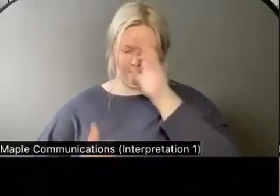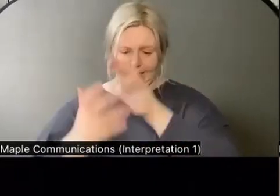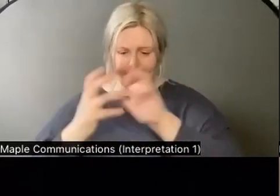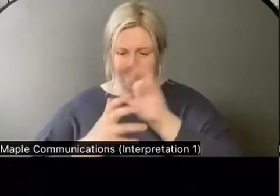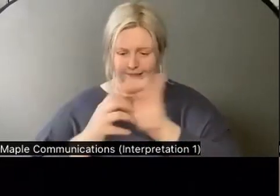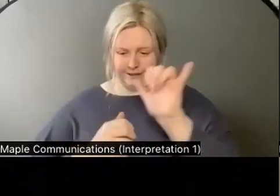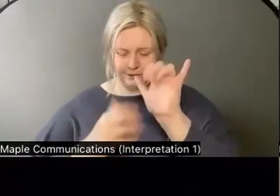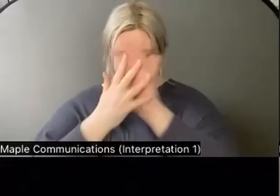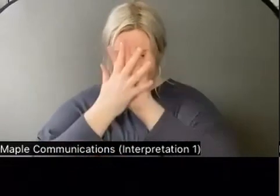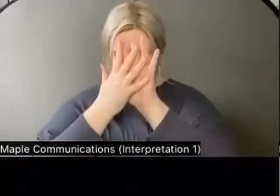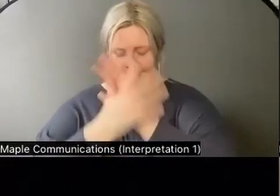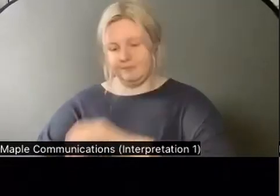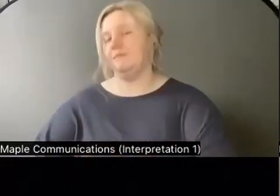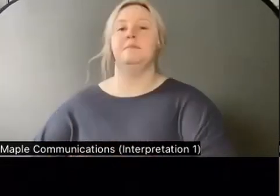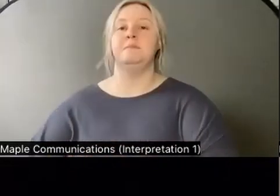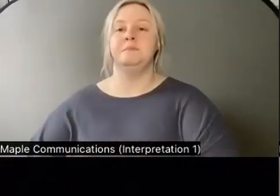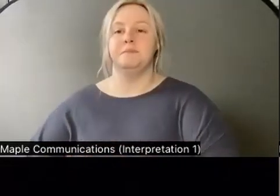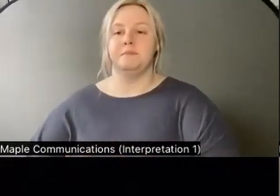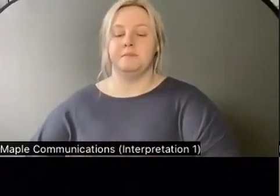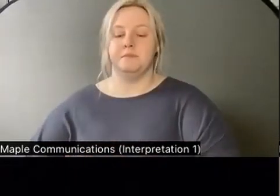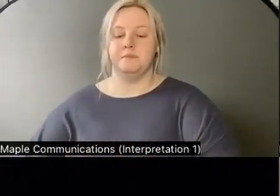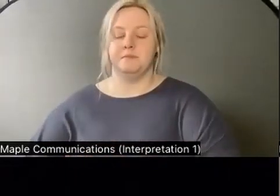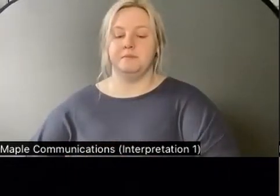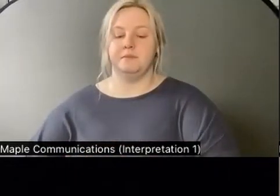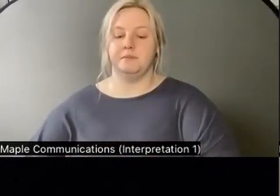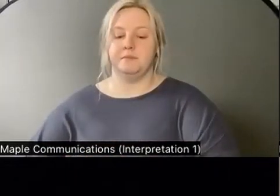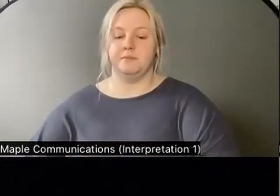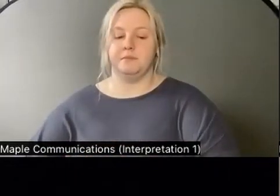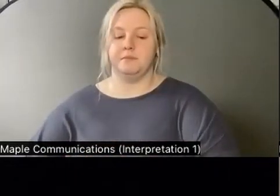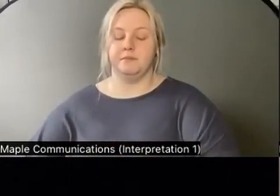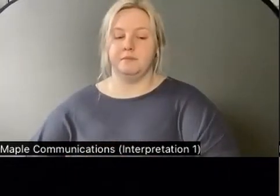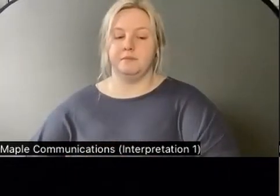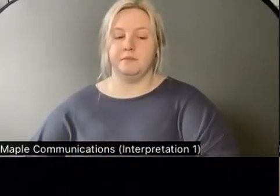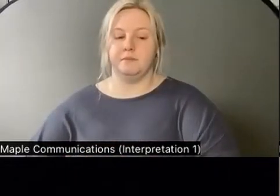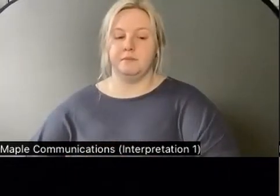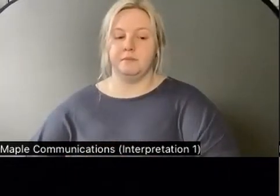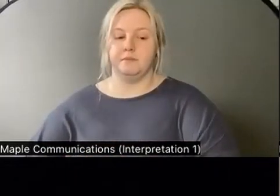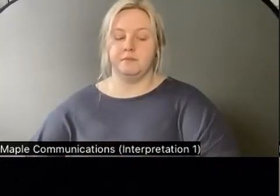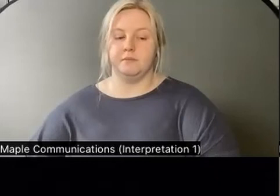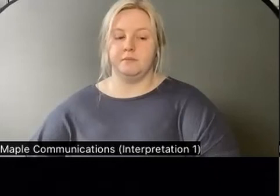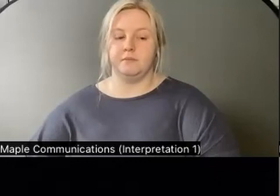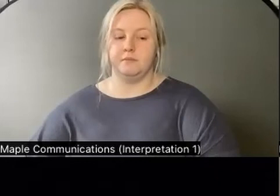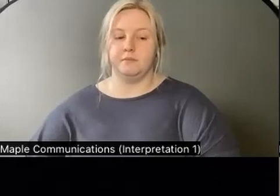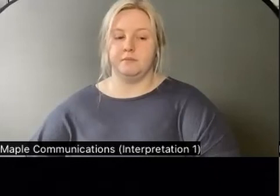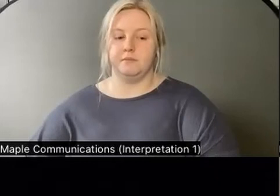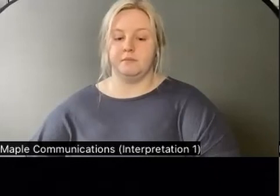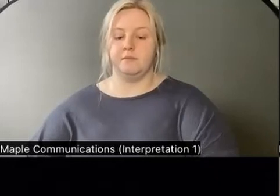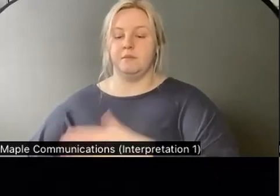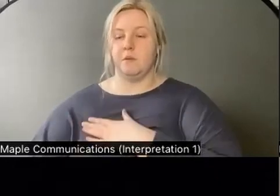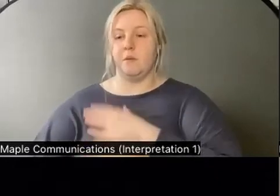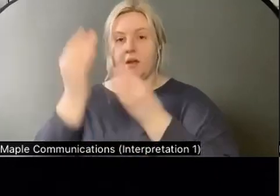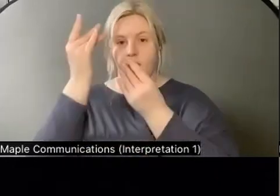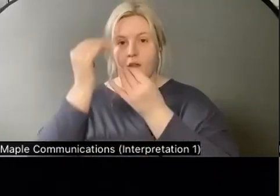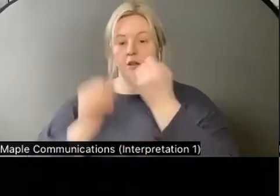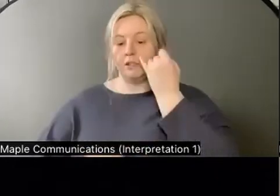I just think if our hospitals can't even be made safe in the middle of